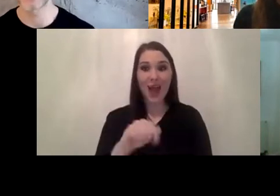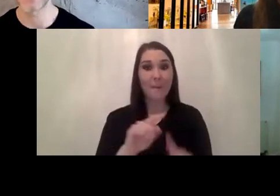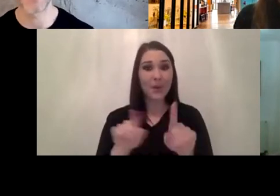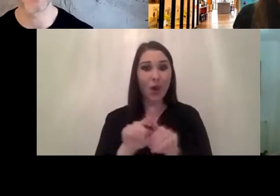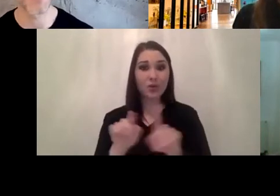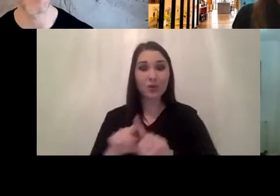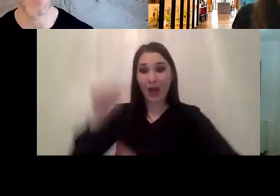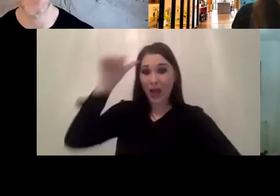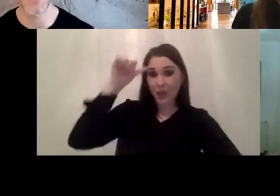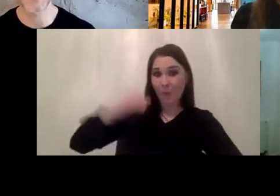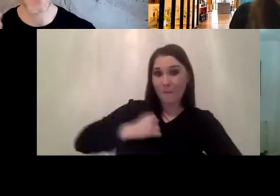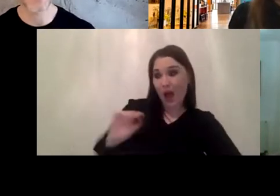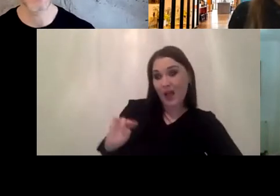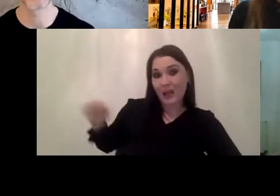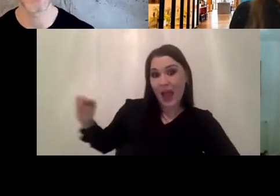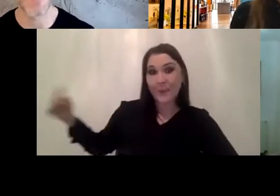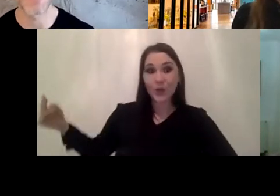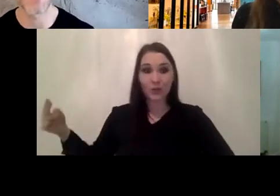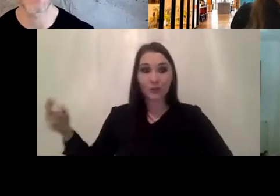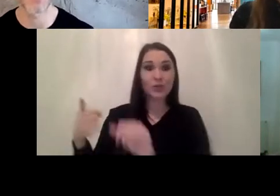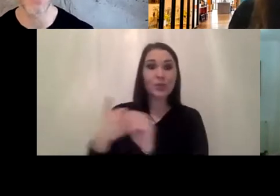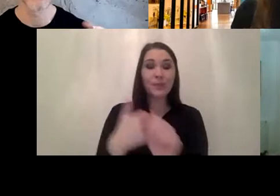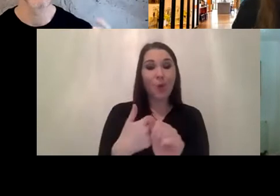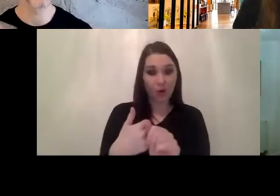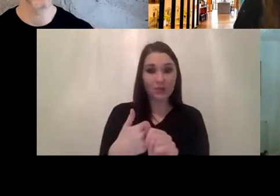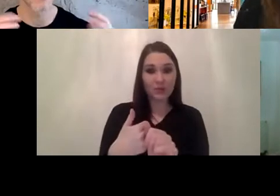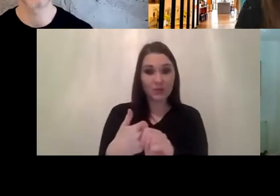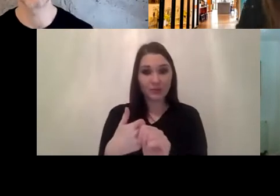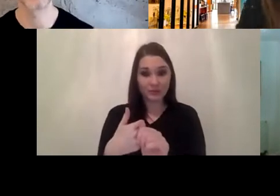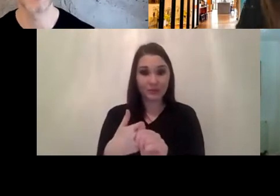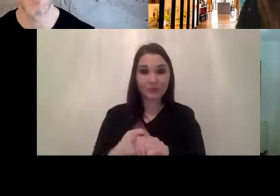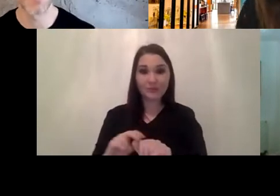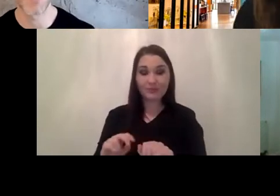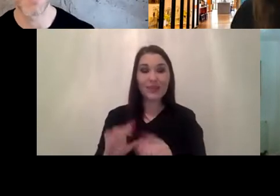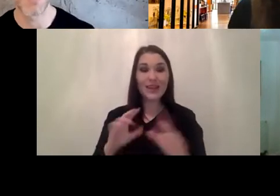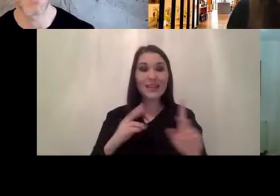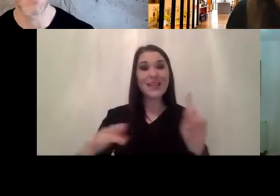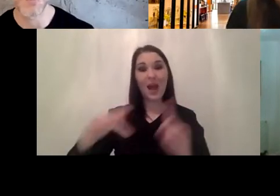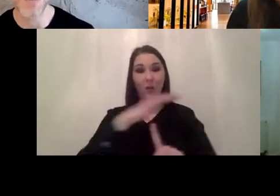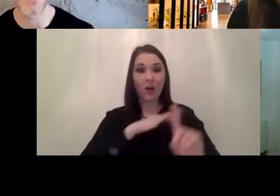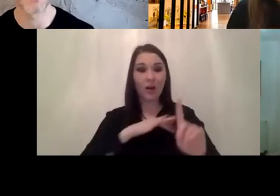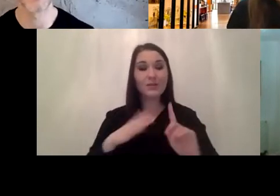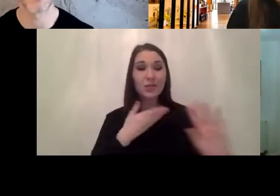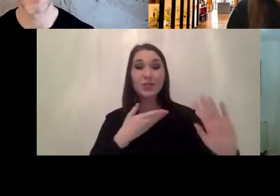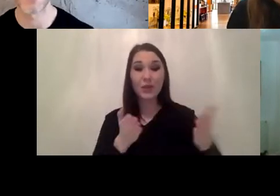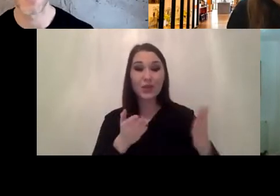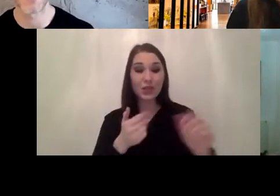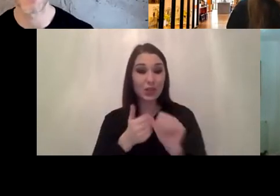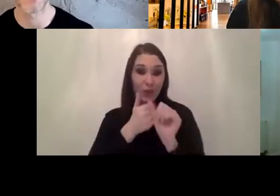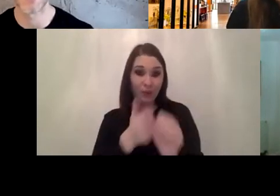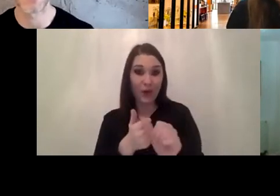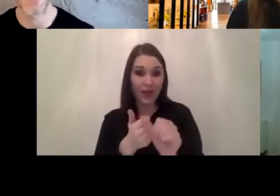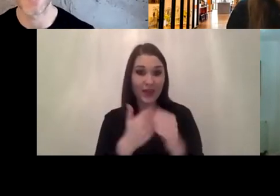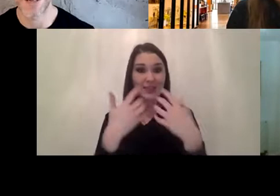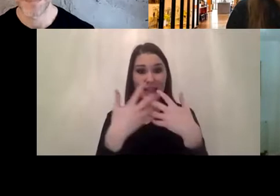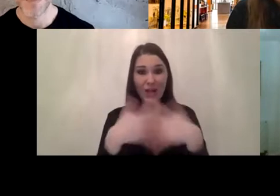a support network around. So I think some of that is going to be happening in physical world. So there's going to be services supporting around that, as well, as we start seeing technology